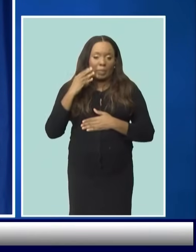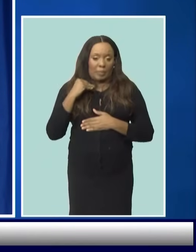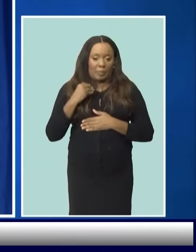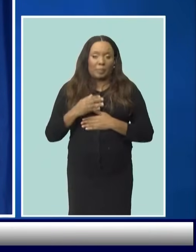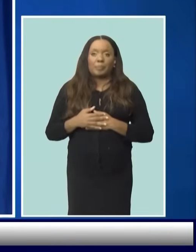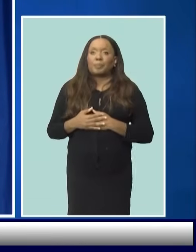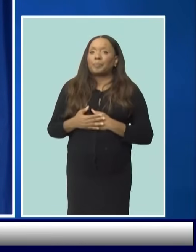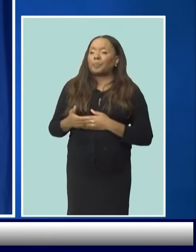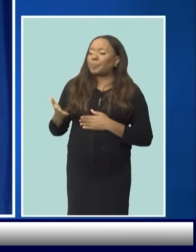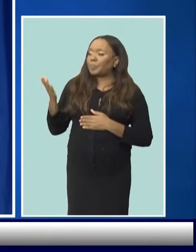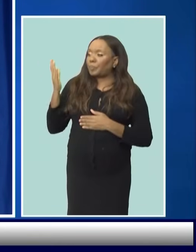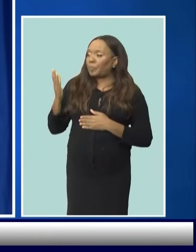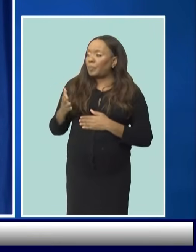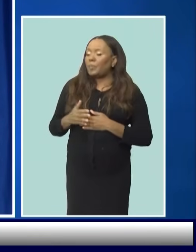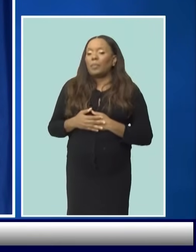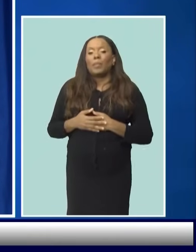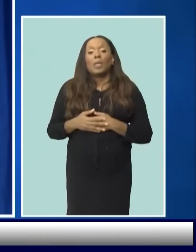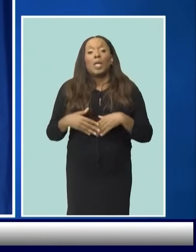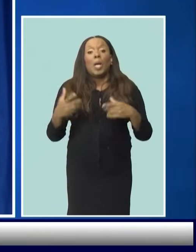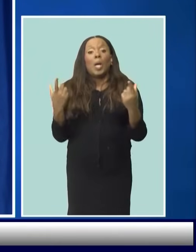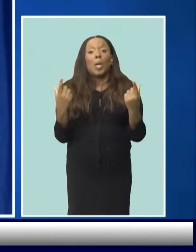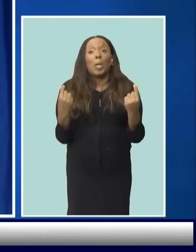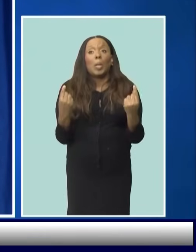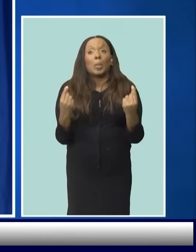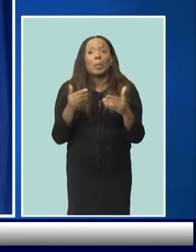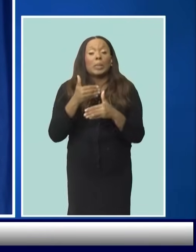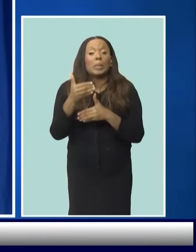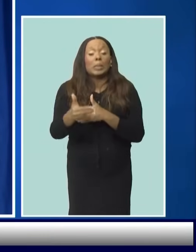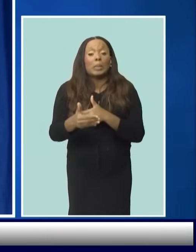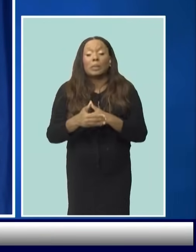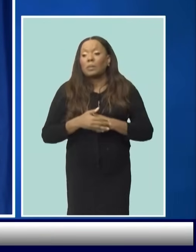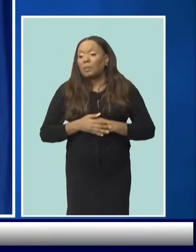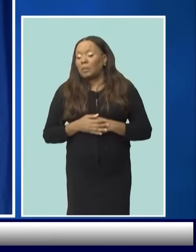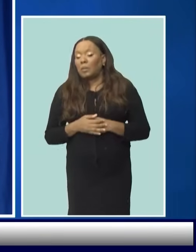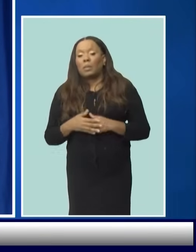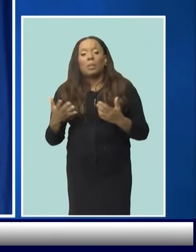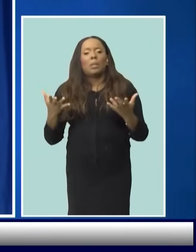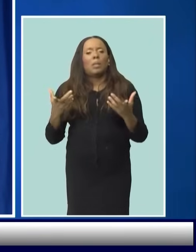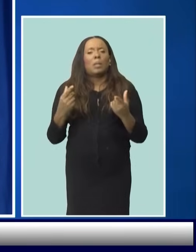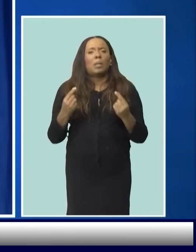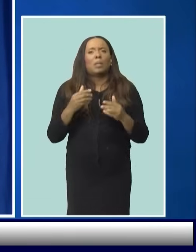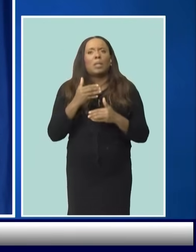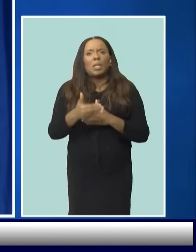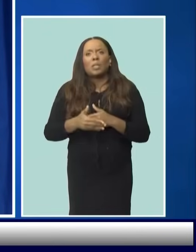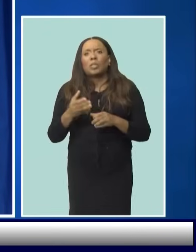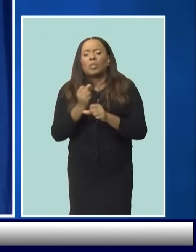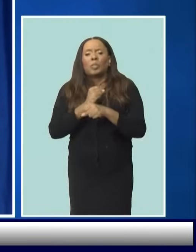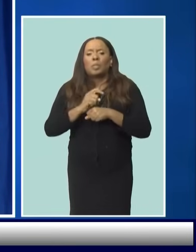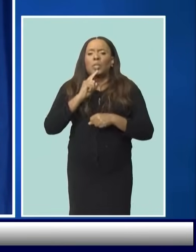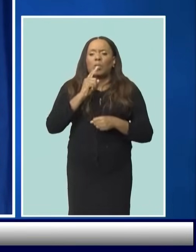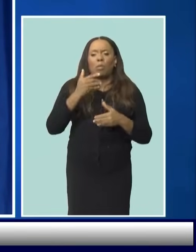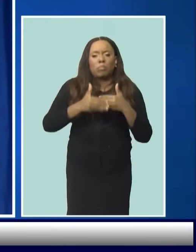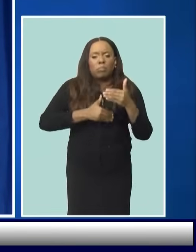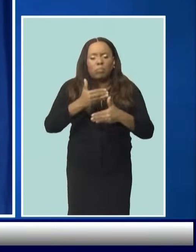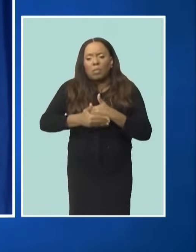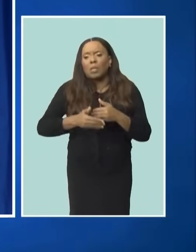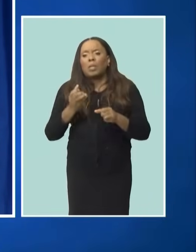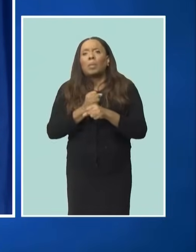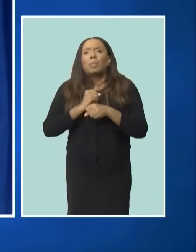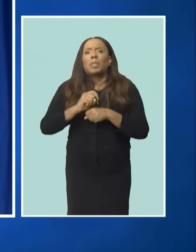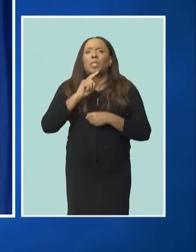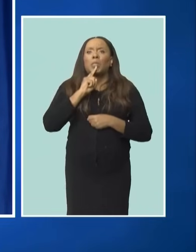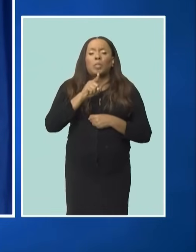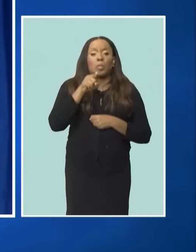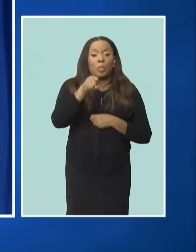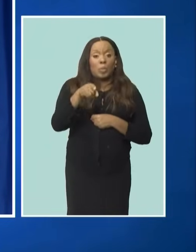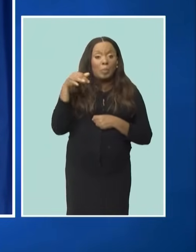the scheme needs to do to make sure that there's a level of viability and that you can get benefits from your earnings